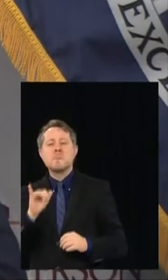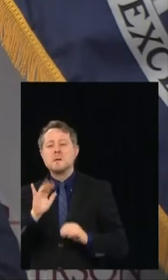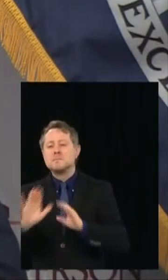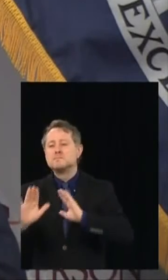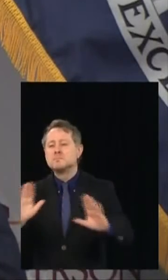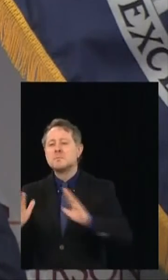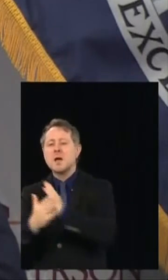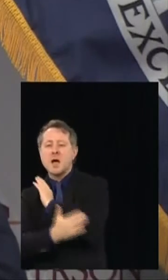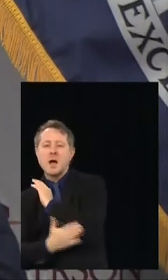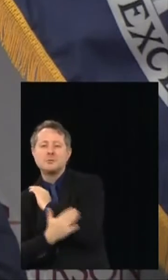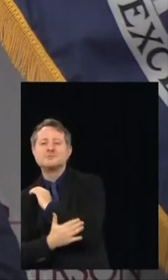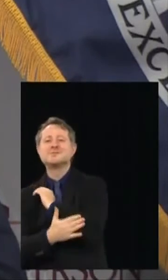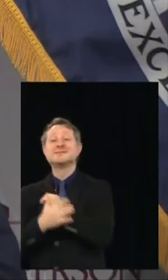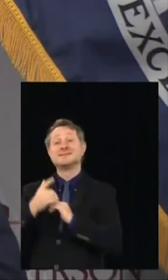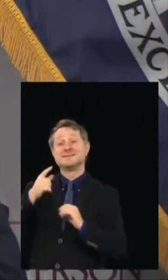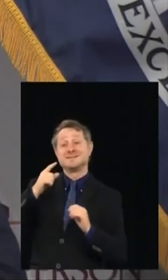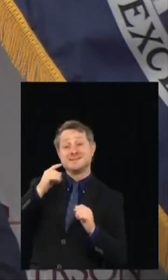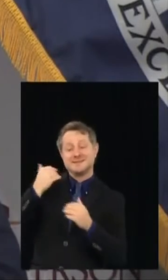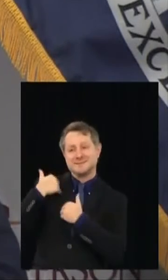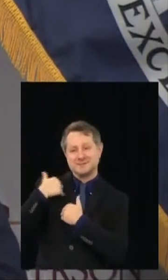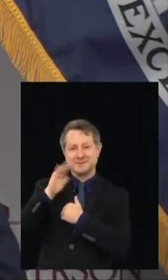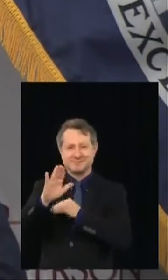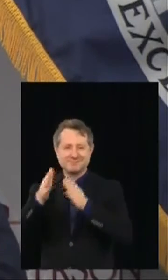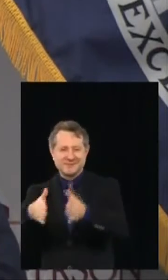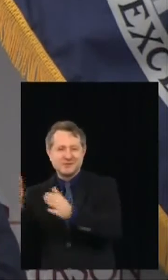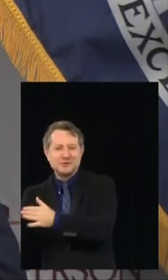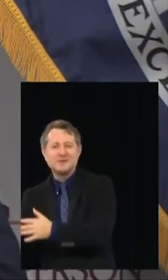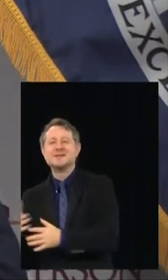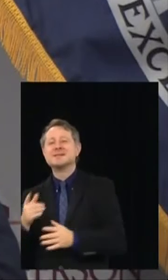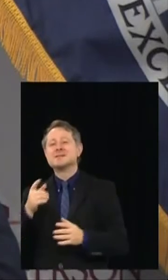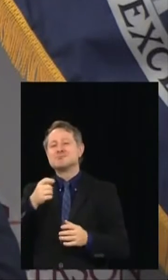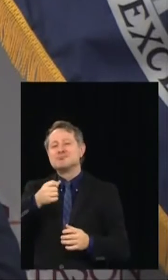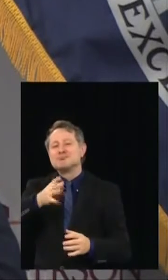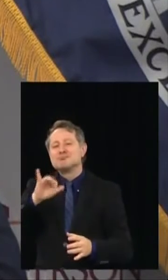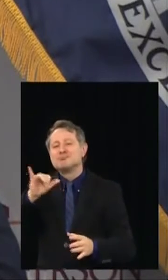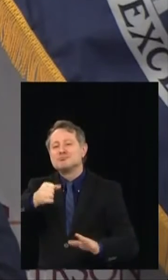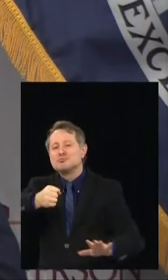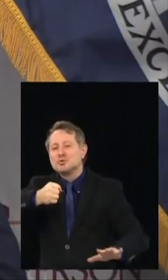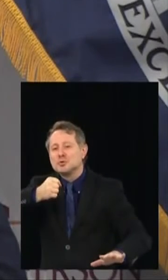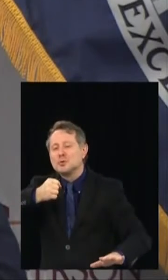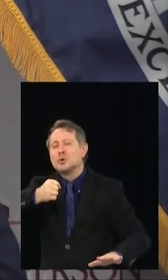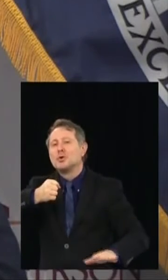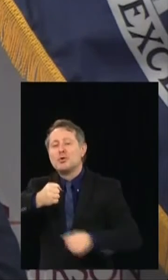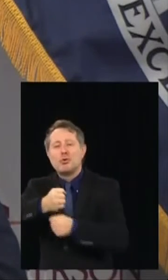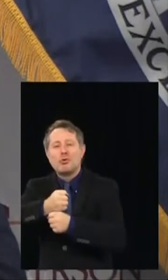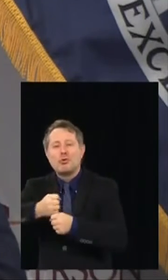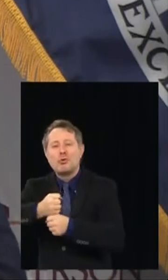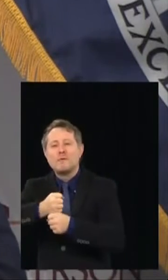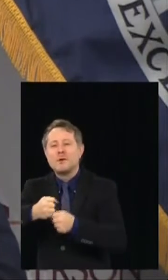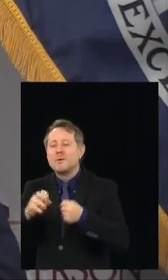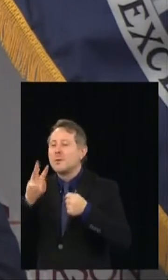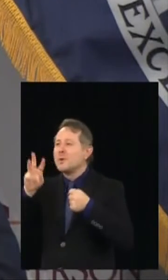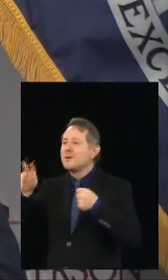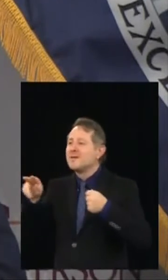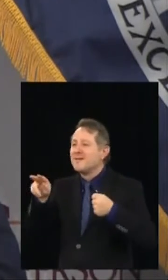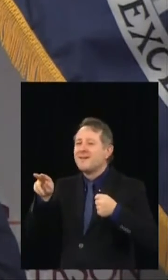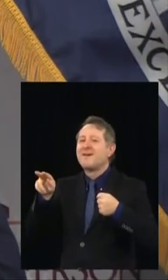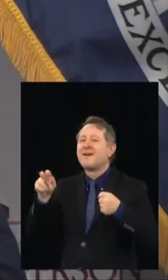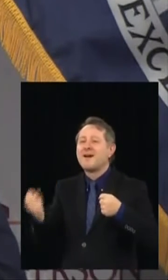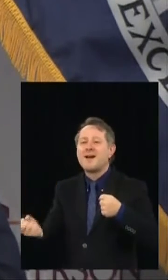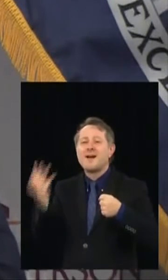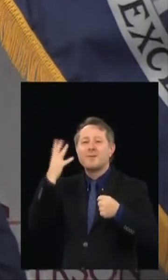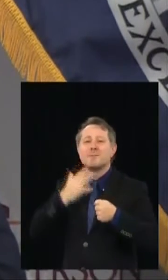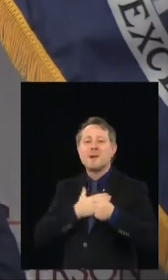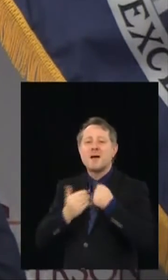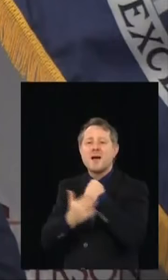person. Wake up, have your coffee, go online, look at those numbers. Because that is a function